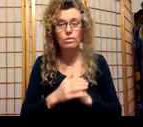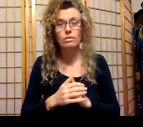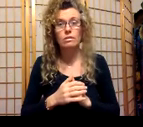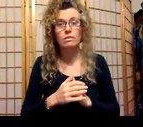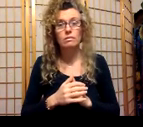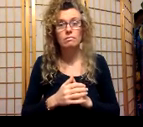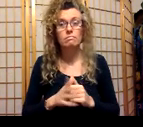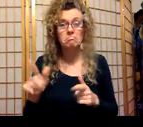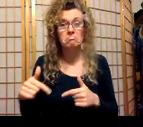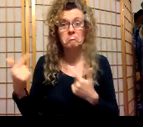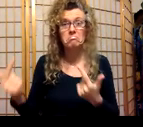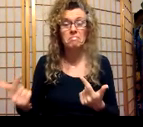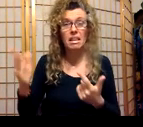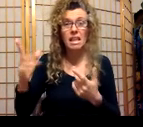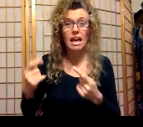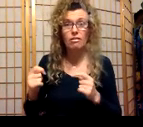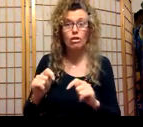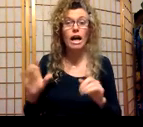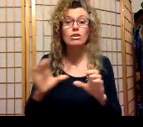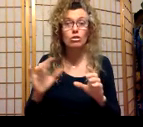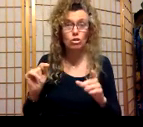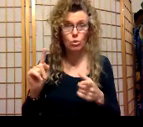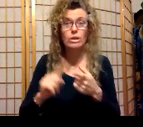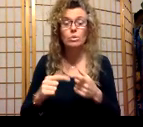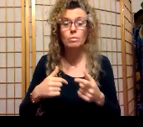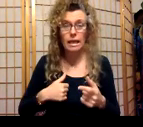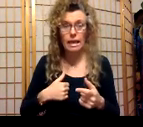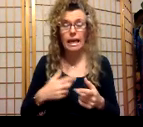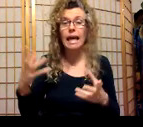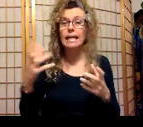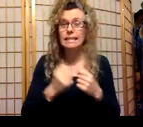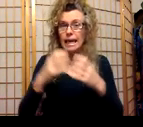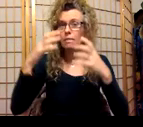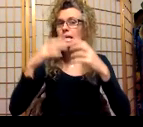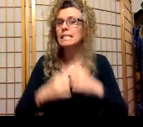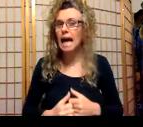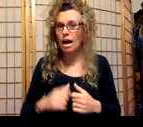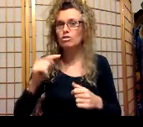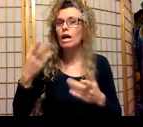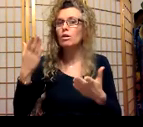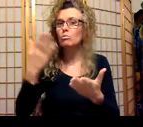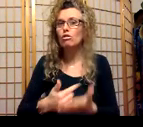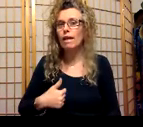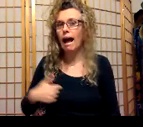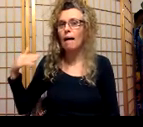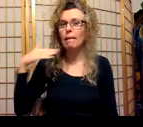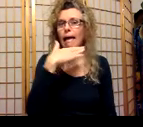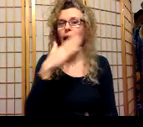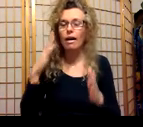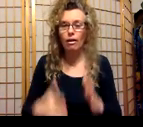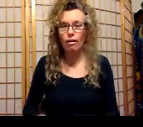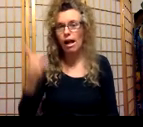In the meantime, they have tried to do it to me, to take me down and to try to prove that I am a liar,